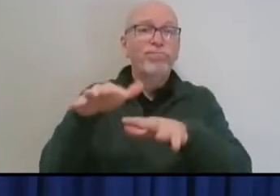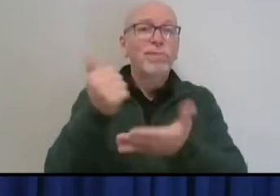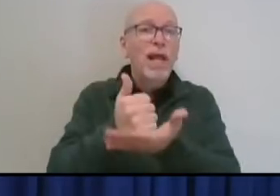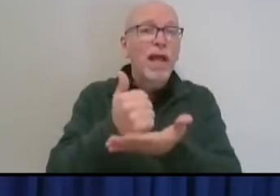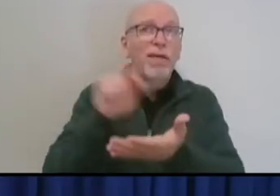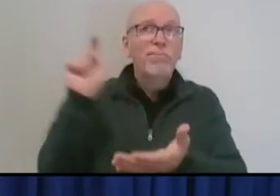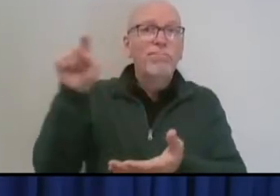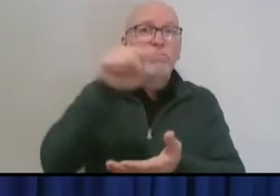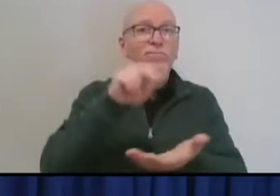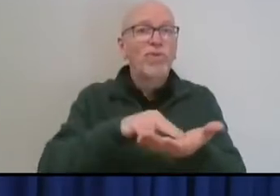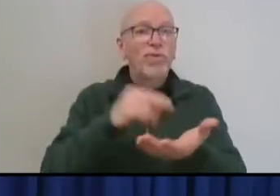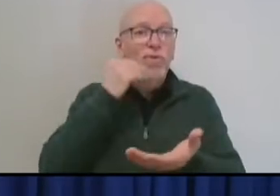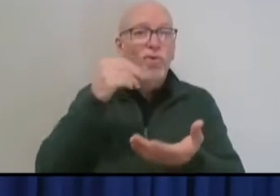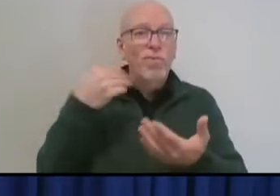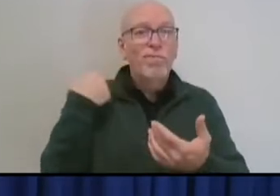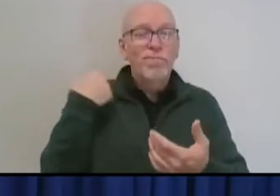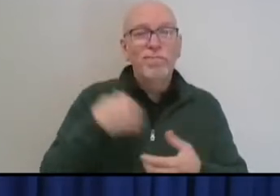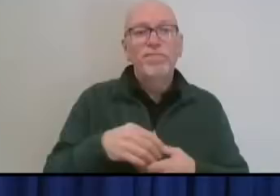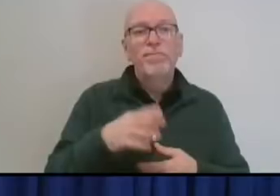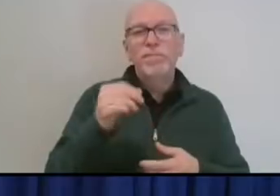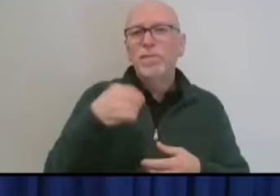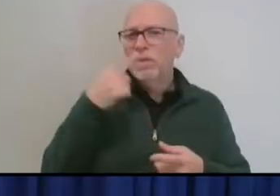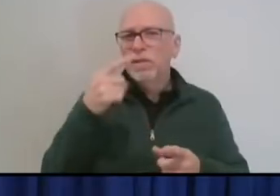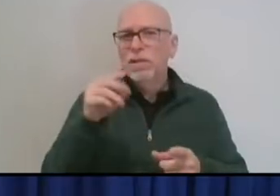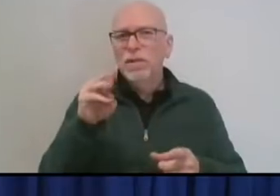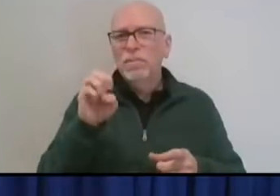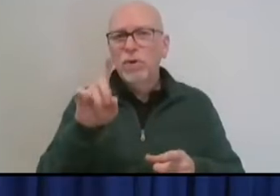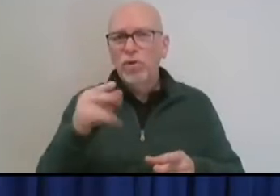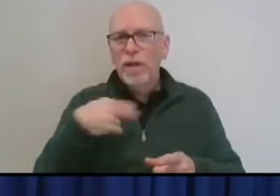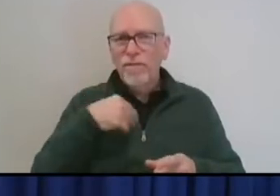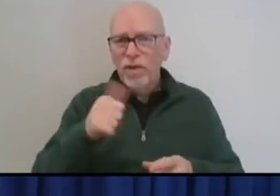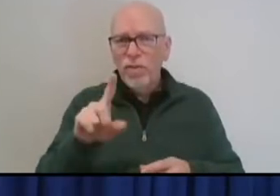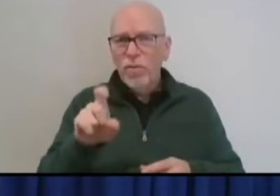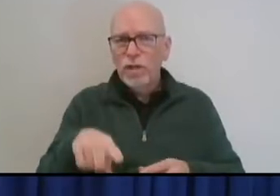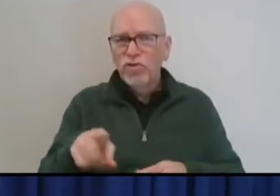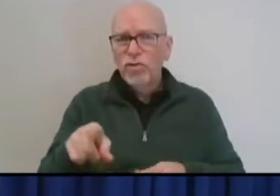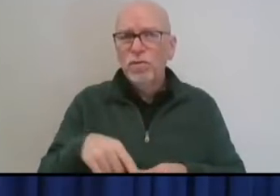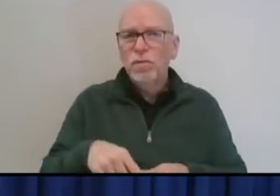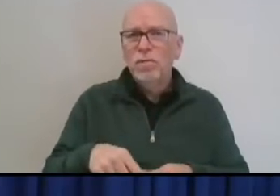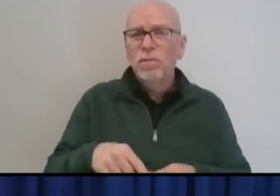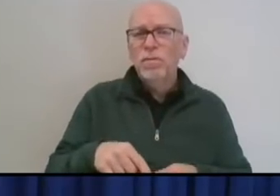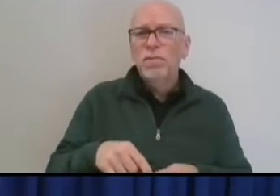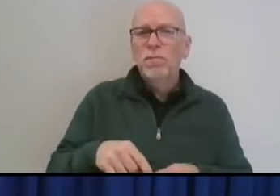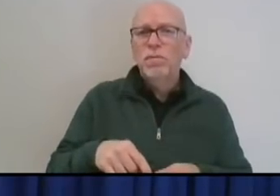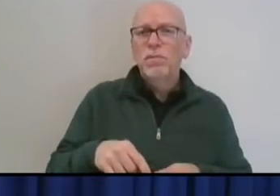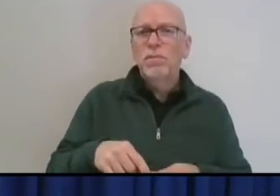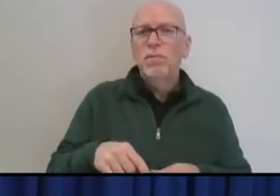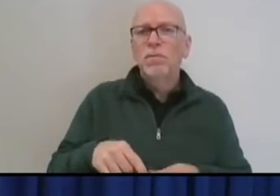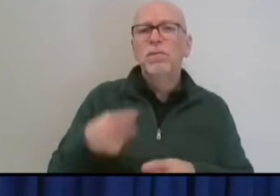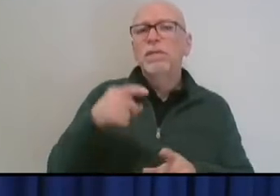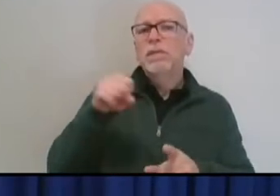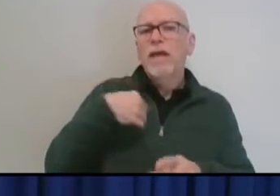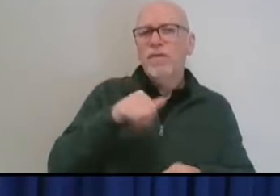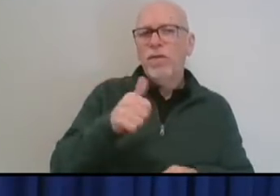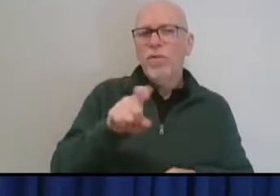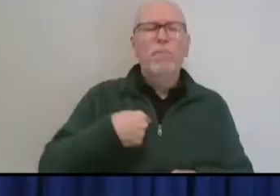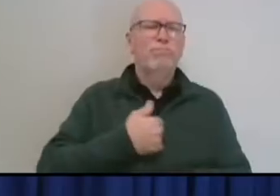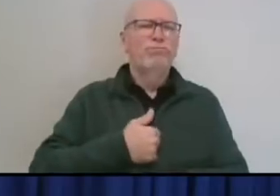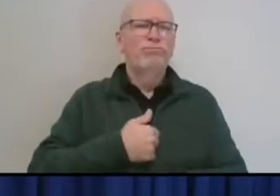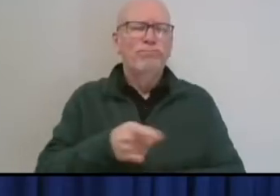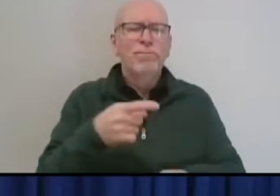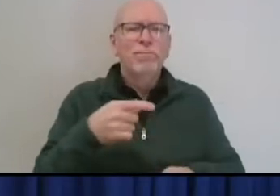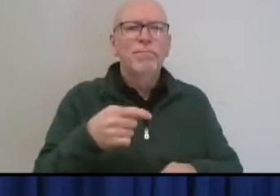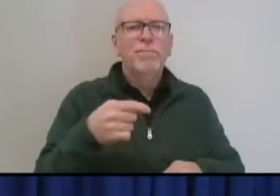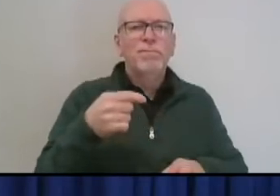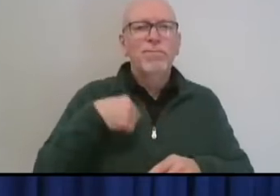centers to relieve some of that pressure. And I think, Meredith, did you have two questions before we go back to Lindsay? Yes, I did. And I'm so sorry. I